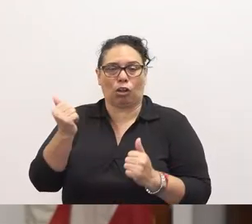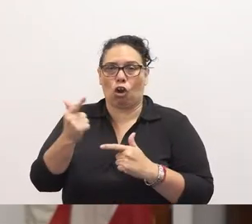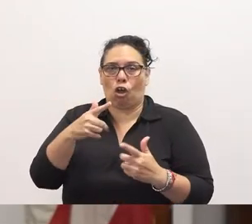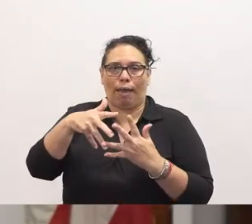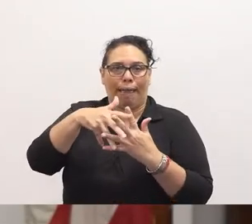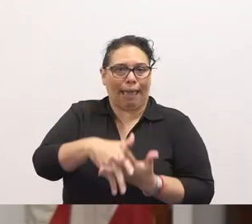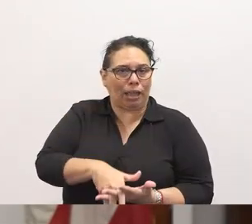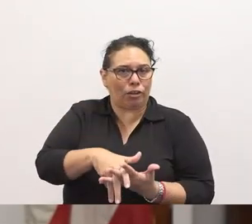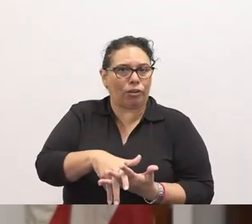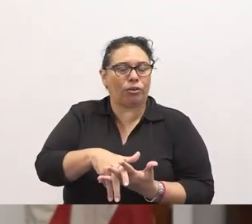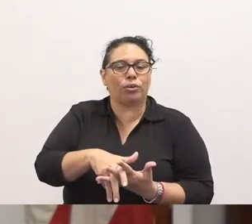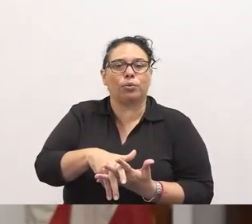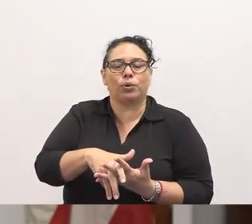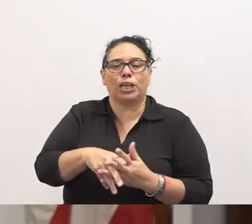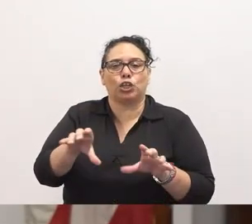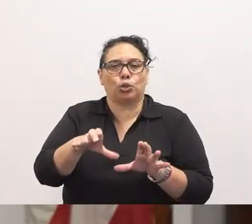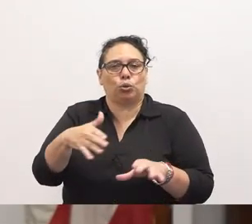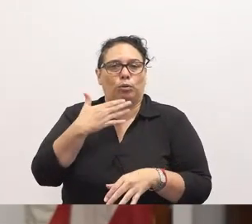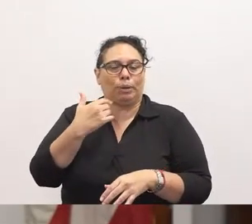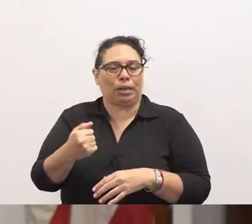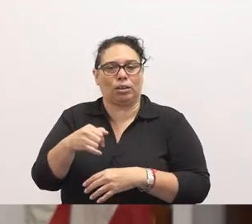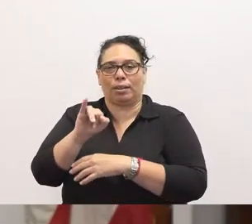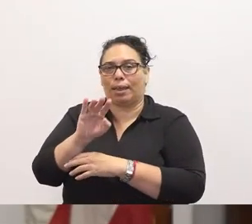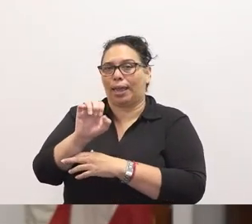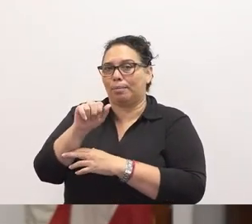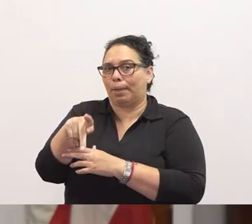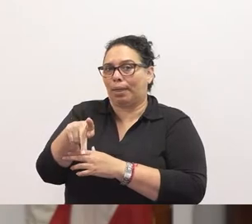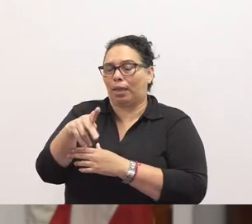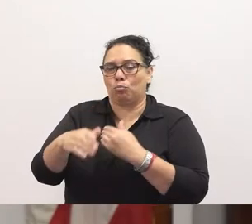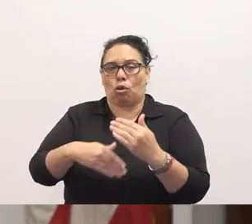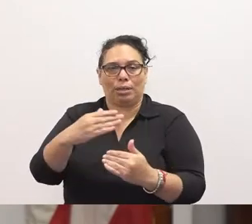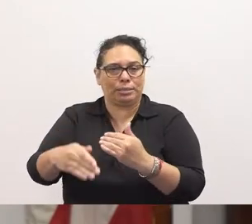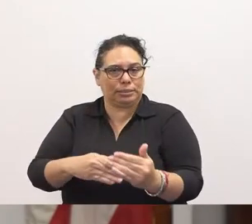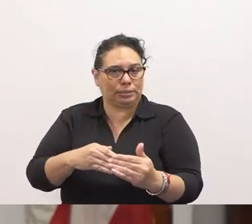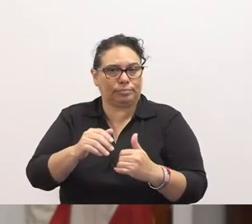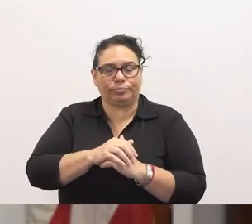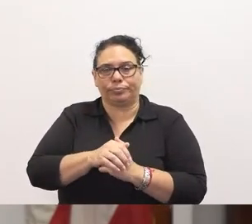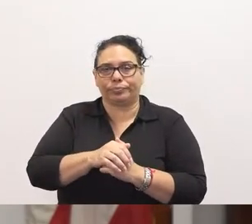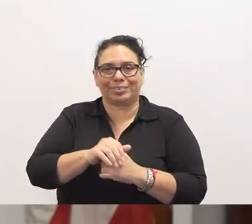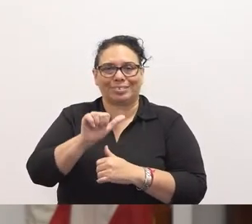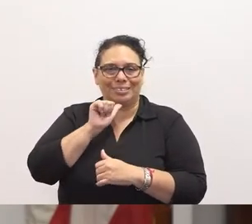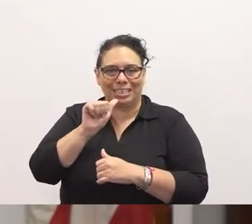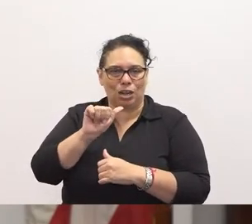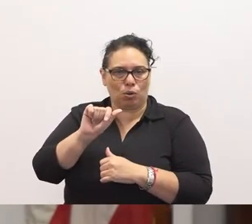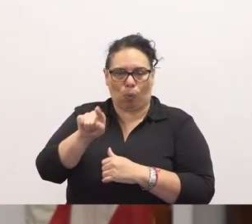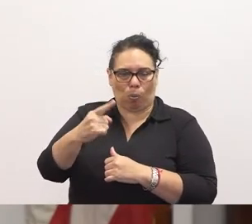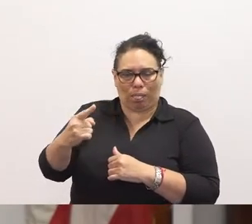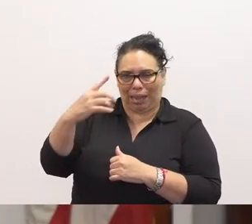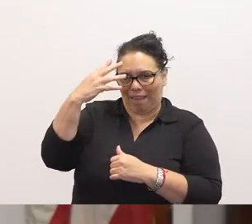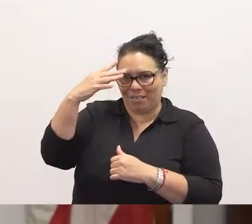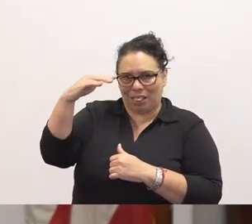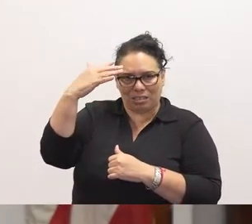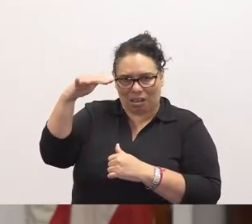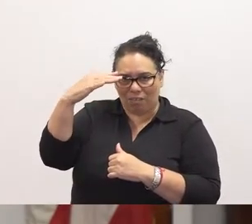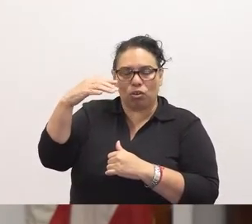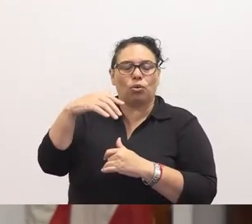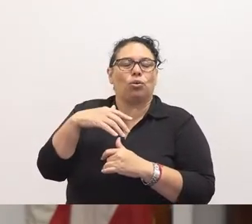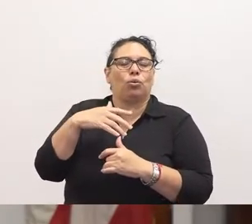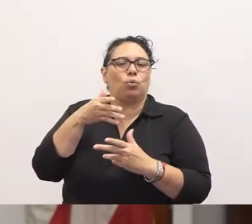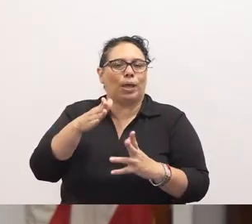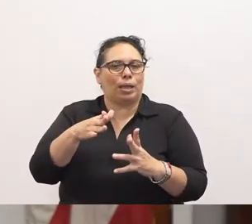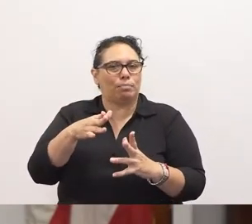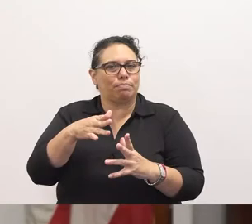better by the IEP process, right? And not just in a philosophical way, but there have been